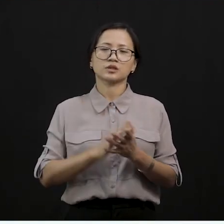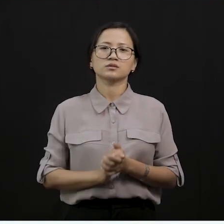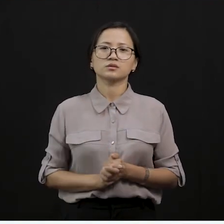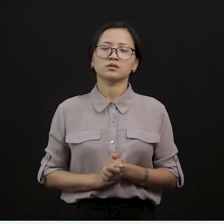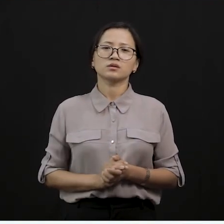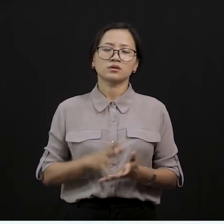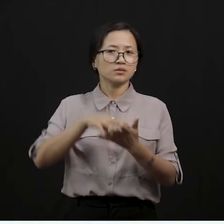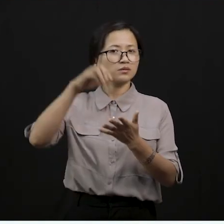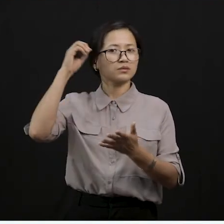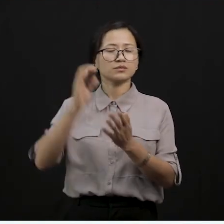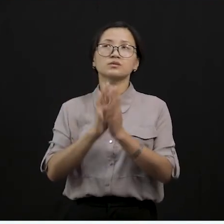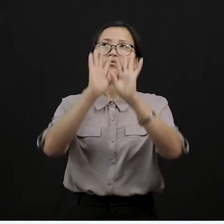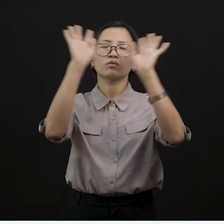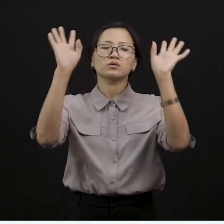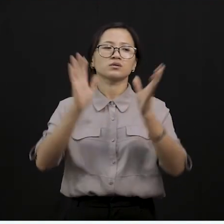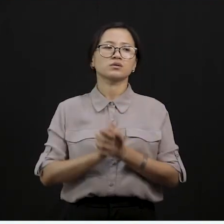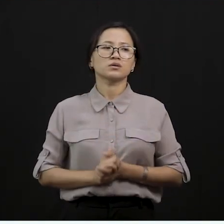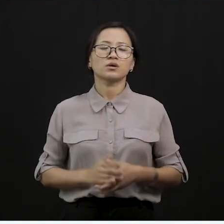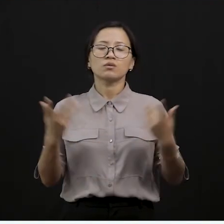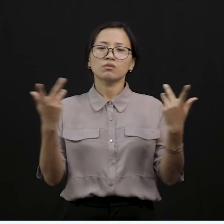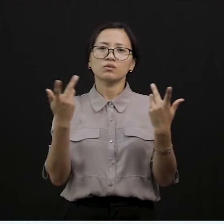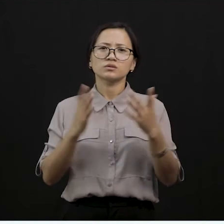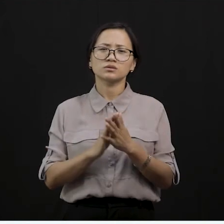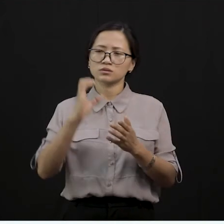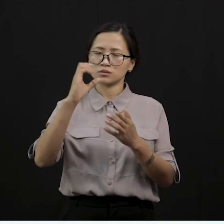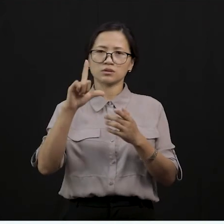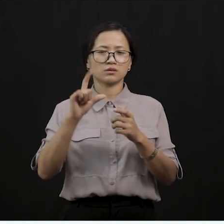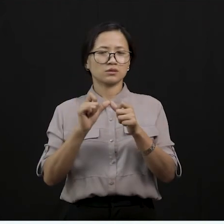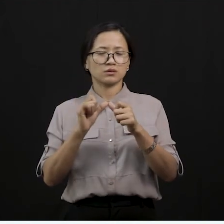have learned about weather. Now what is a climate?